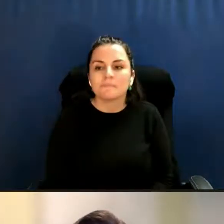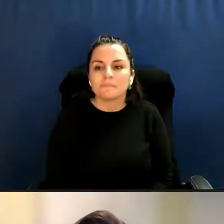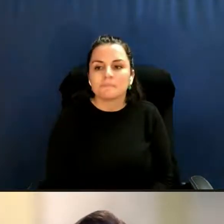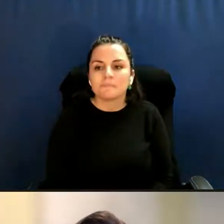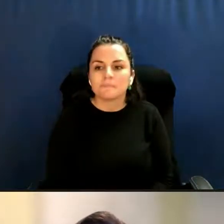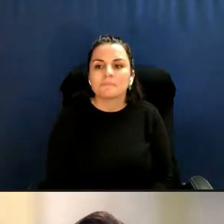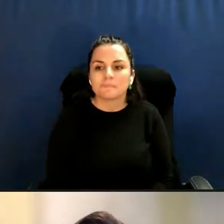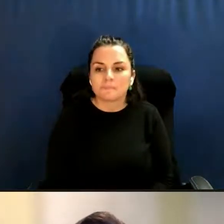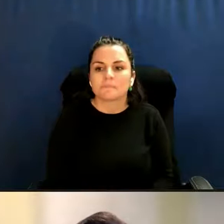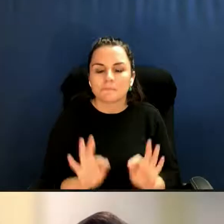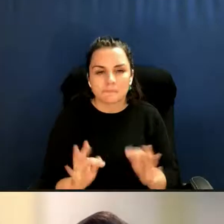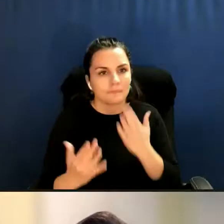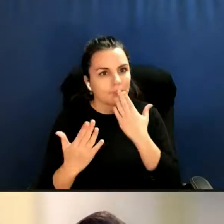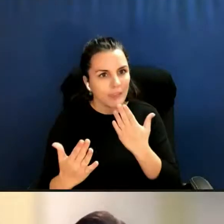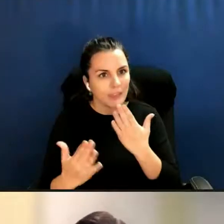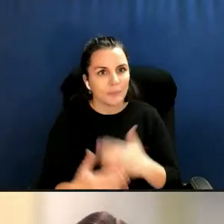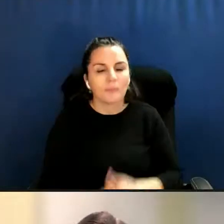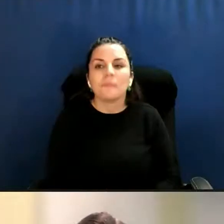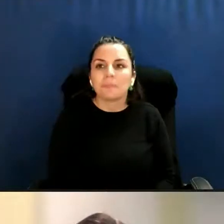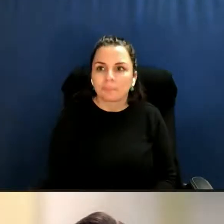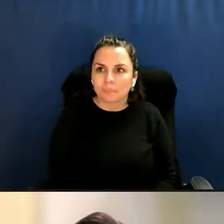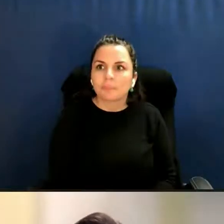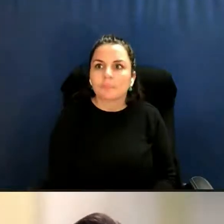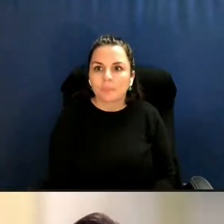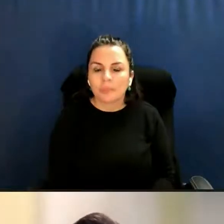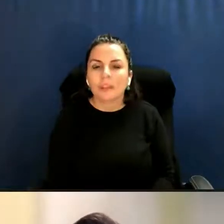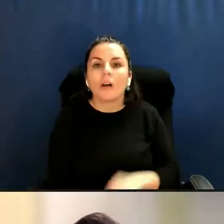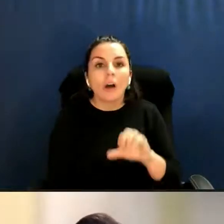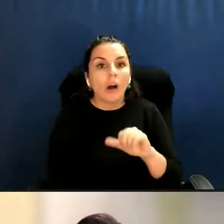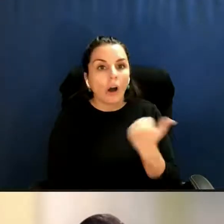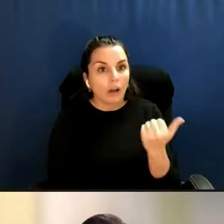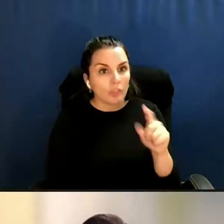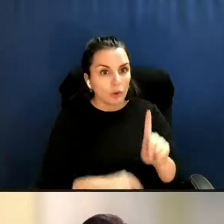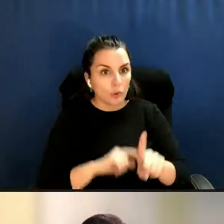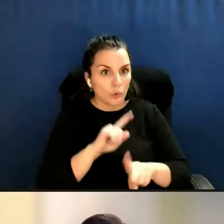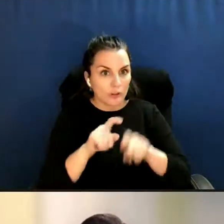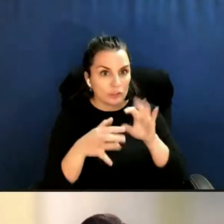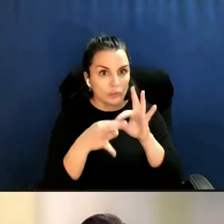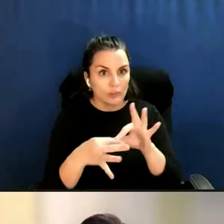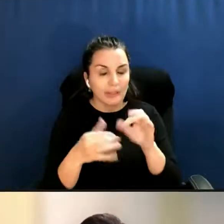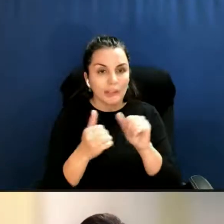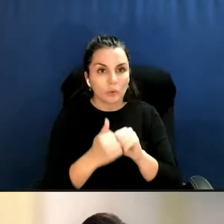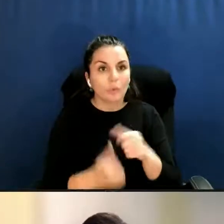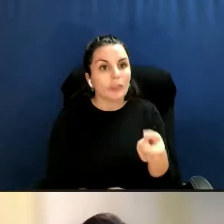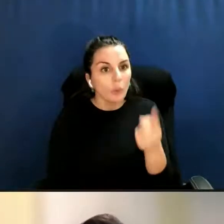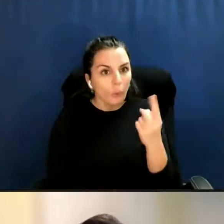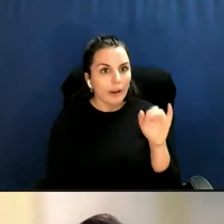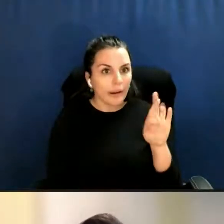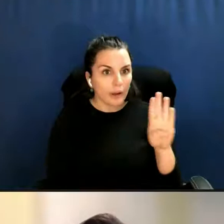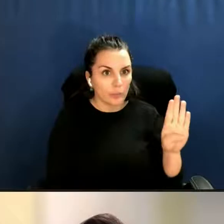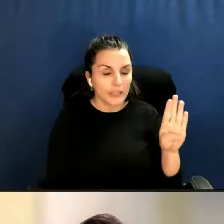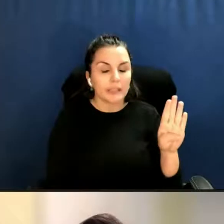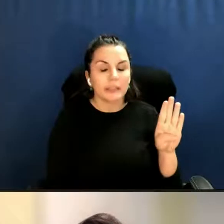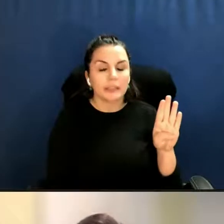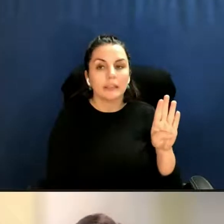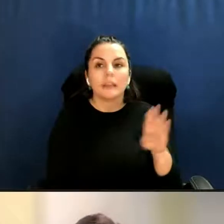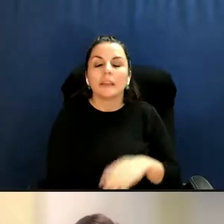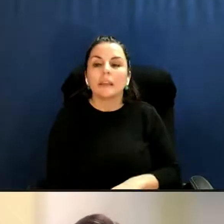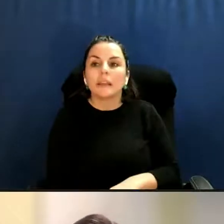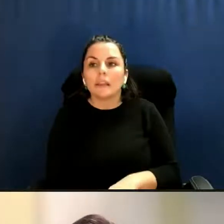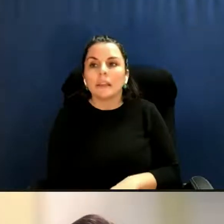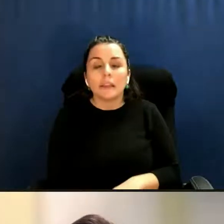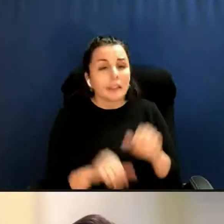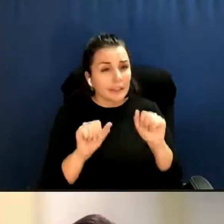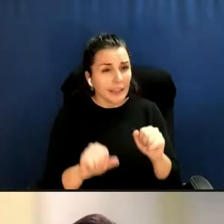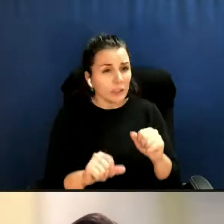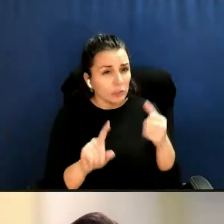Great, thank you, Pam. I have another question. This one is about single IRB. And the question is, can you say